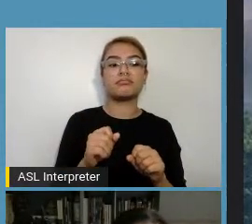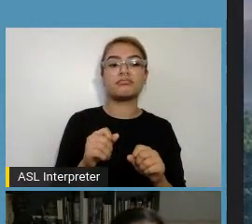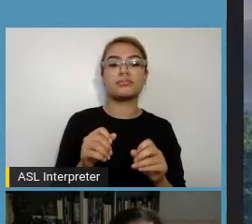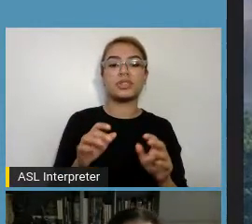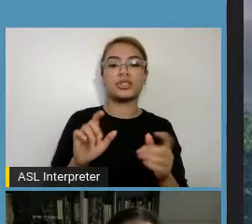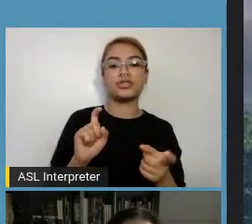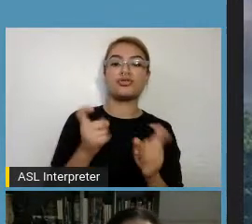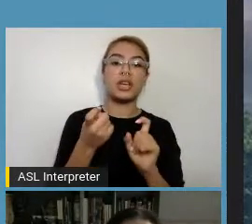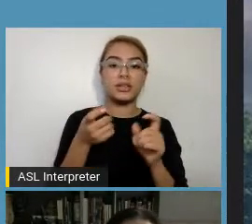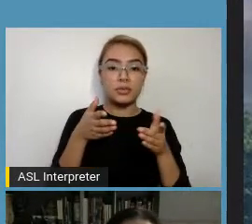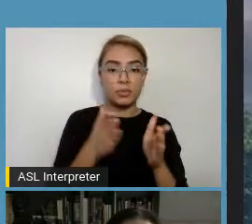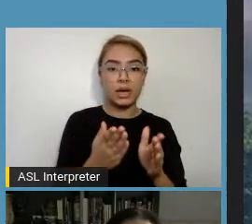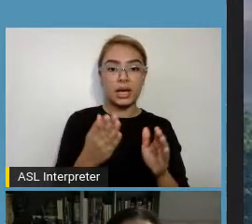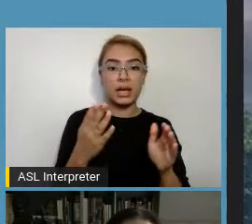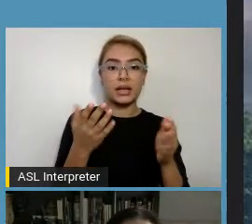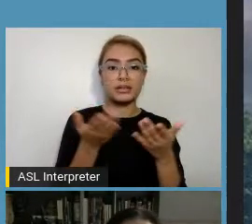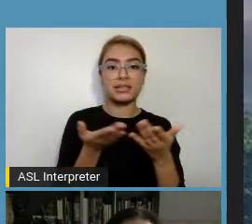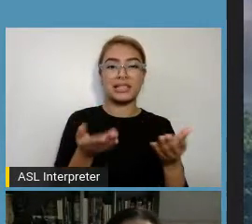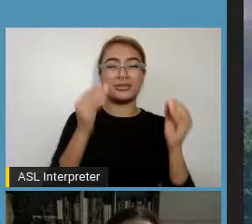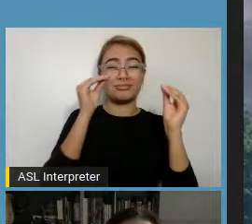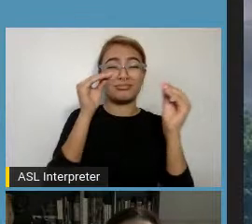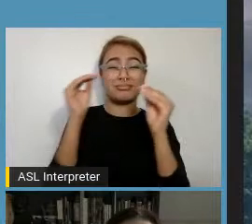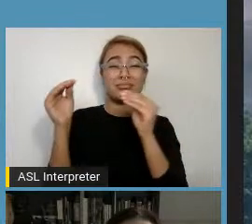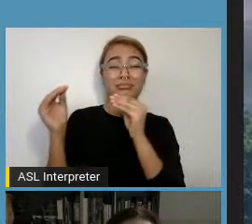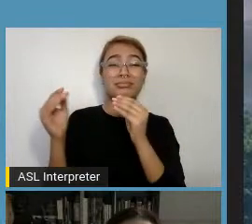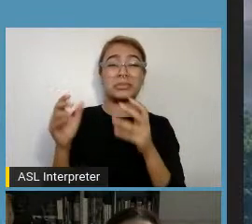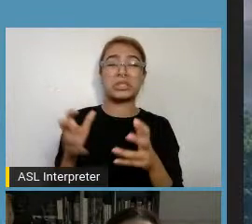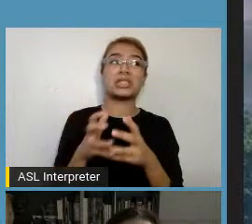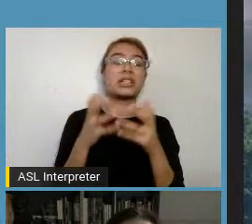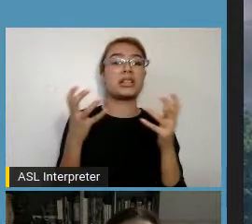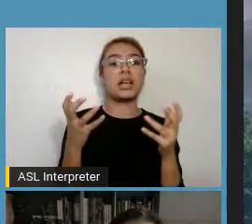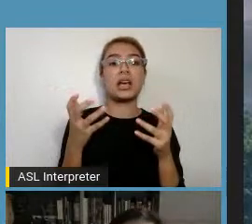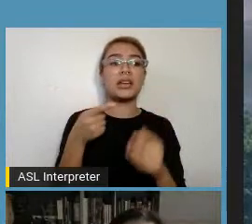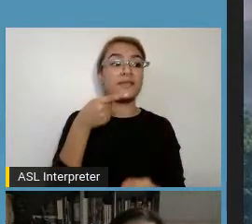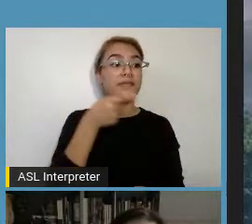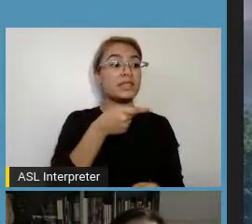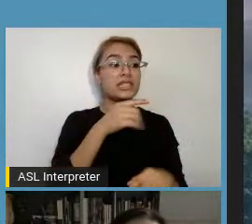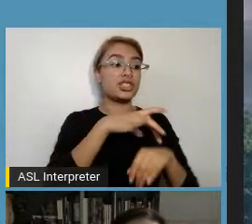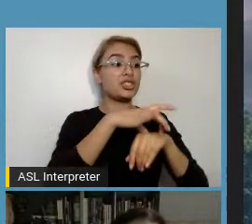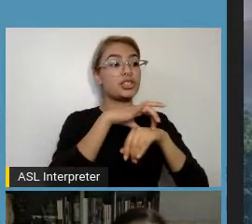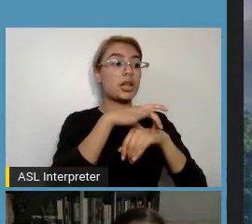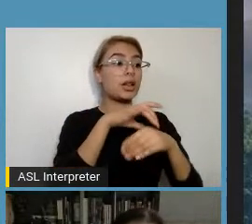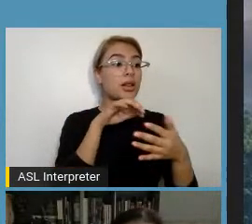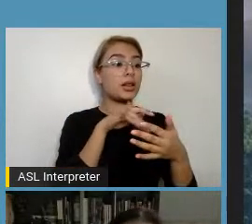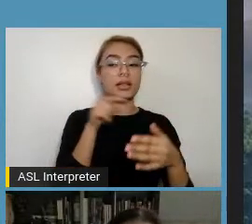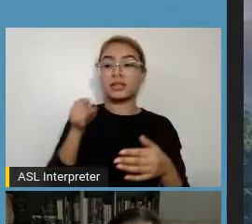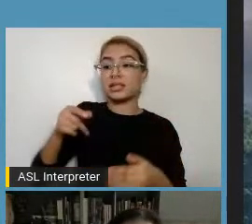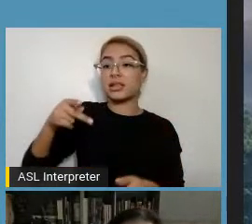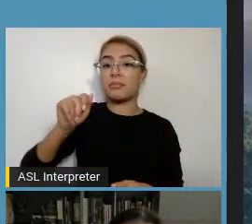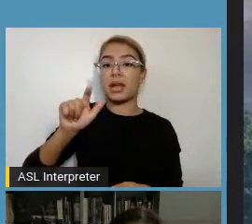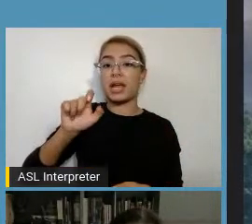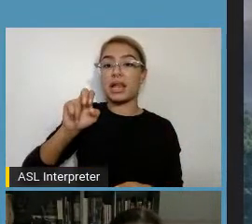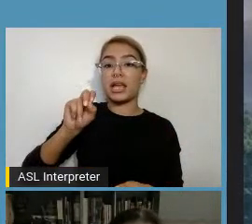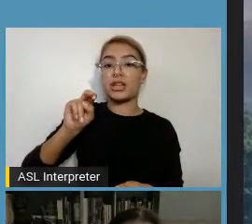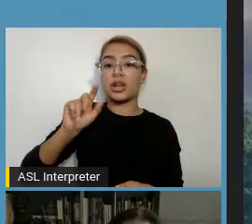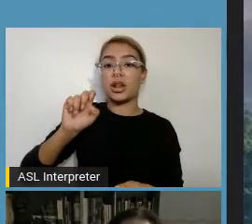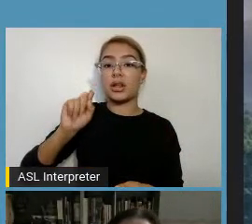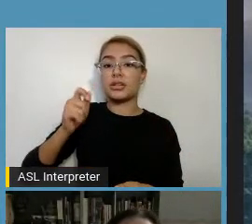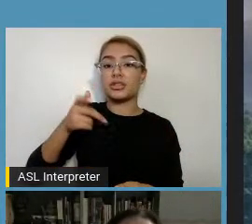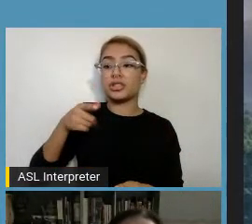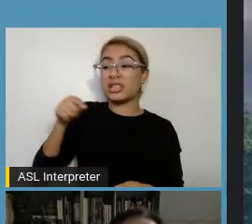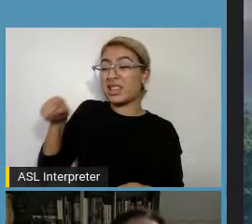things are taught. There is so much of this is geology, this is paleontology, this is